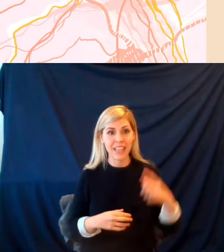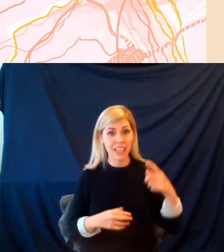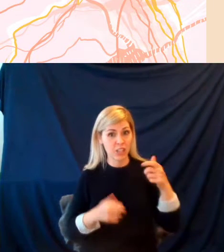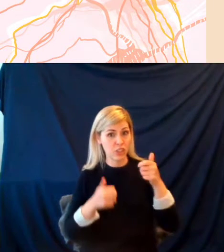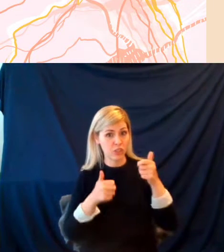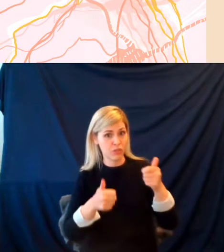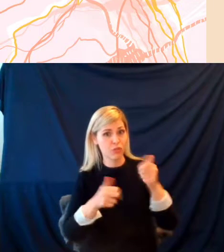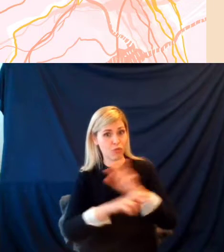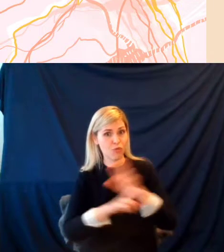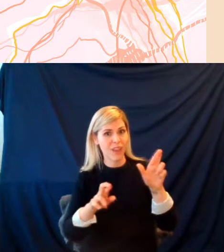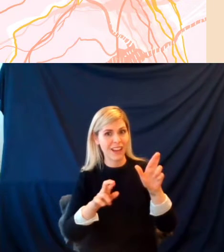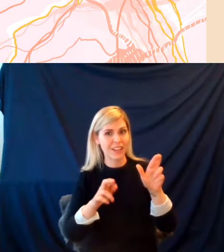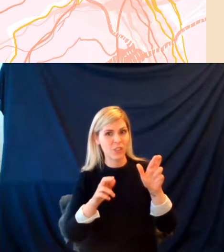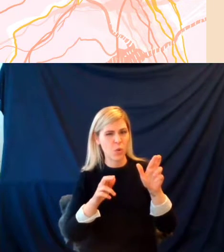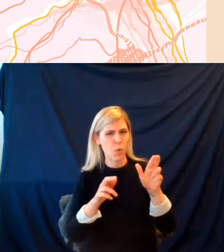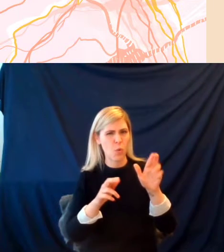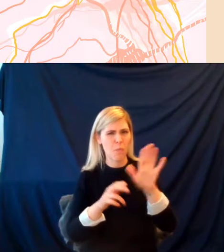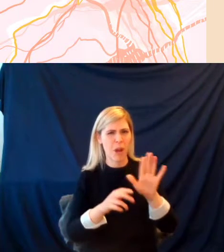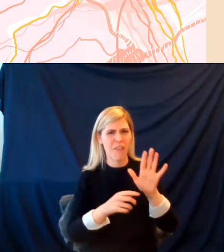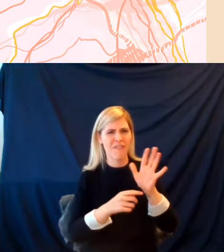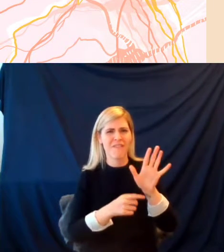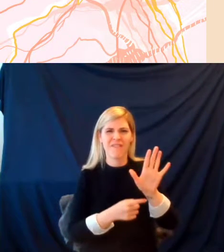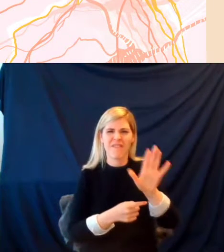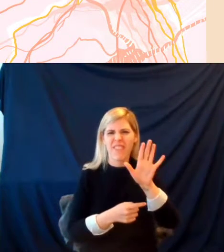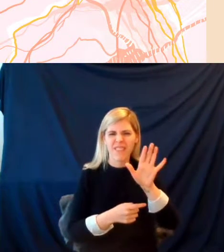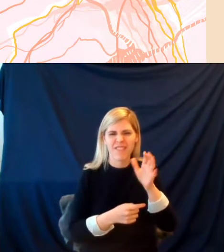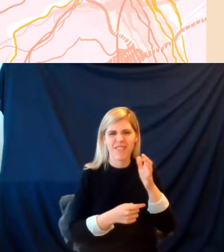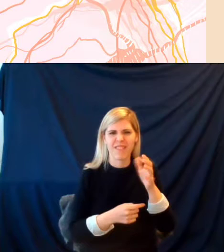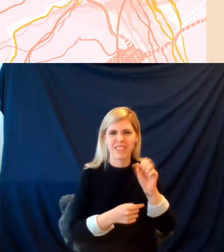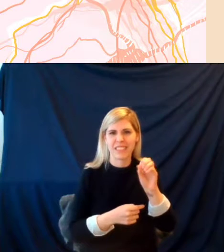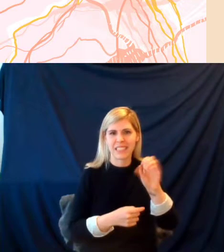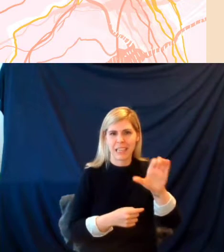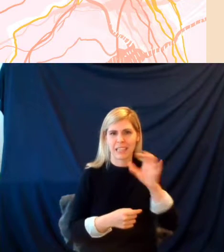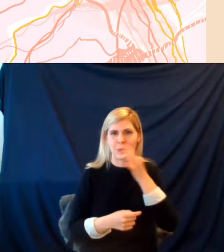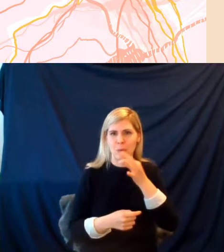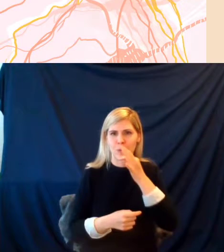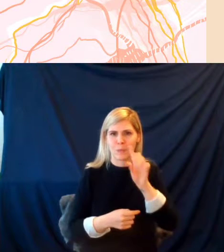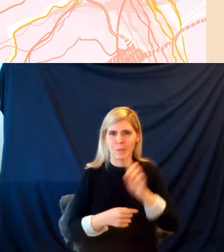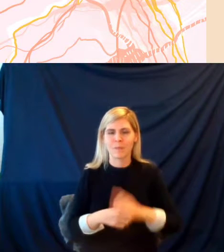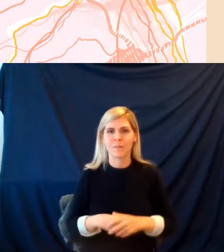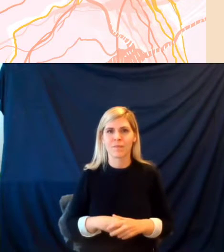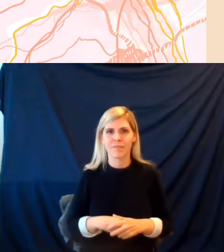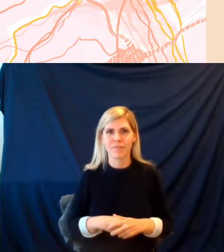And I think you should be good to go in about 5 or so seconds.